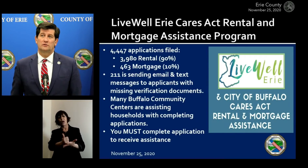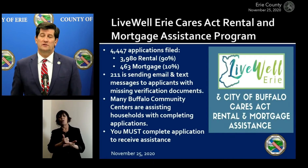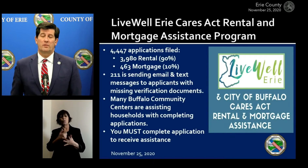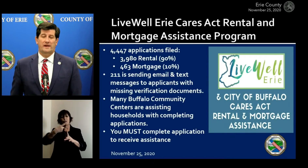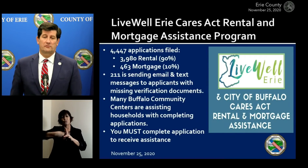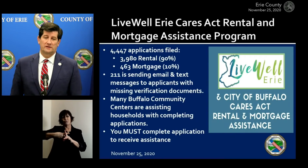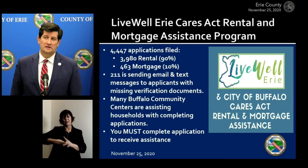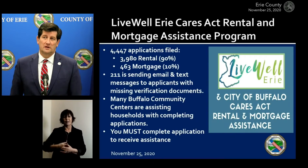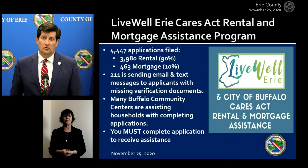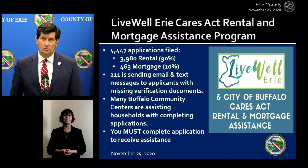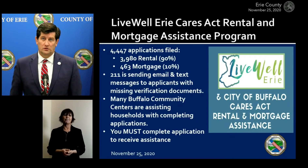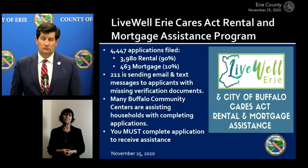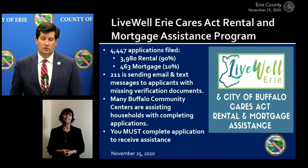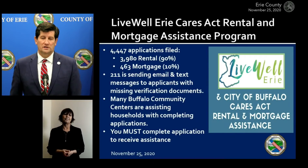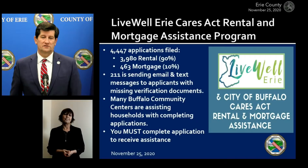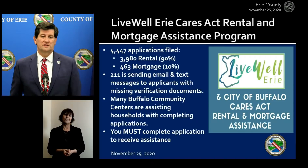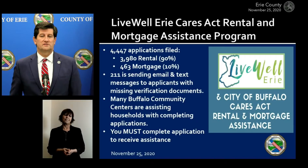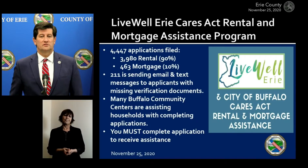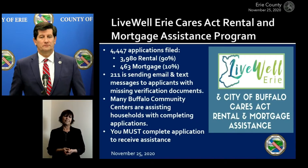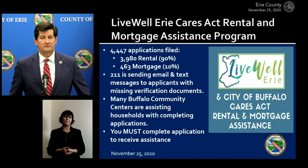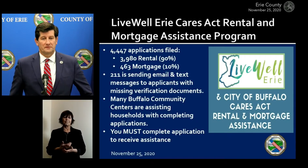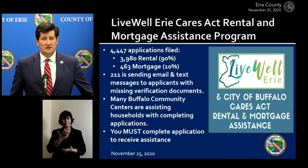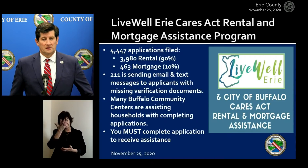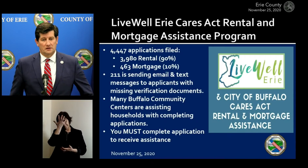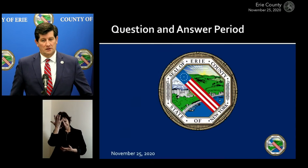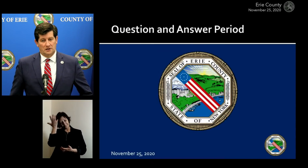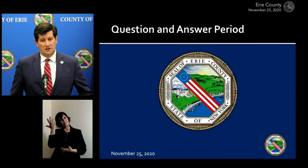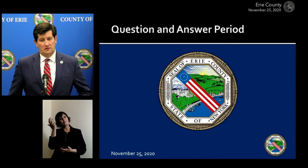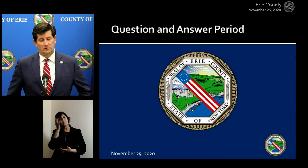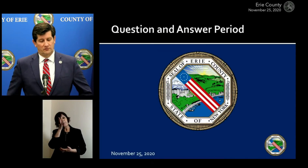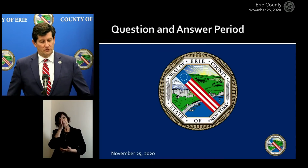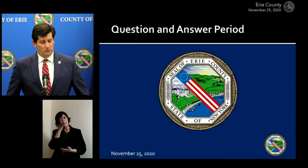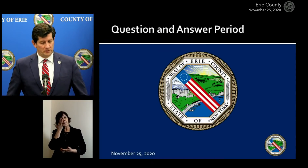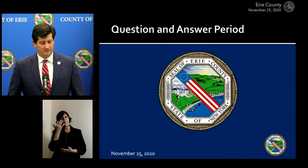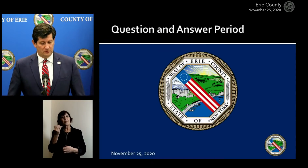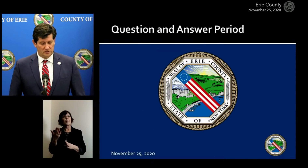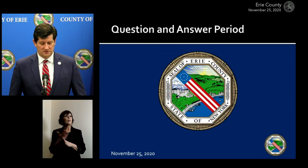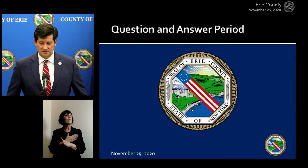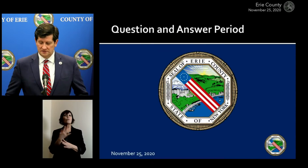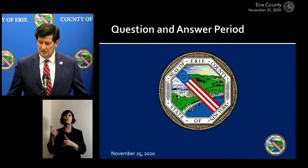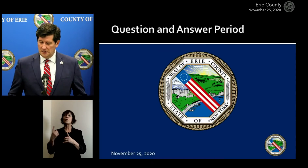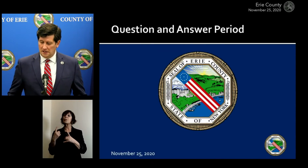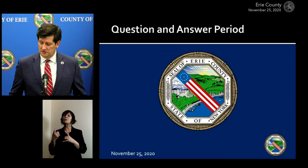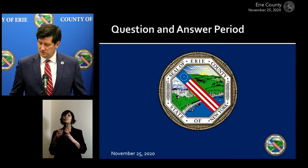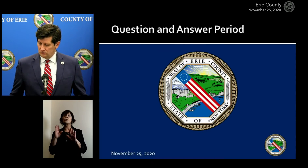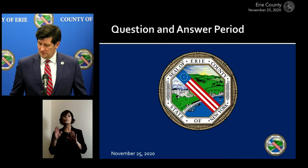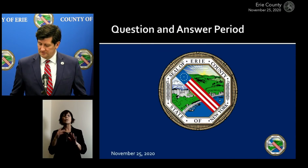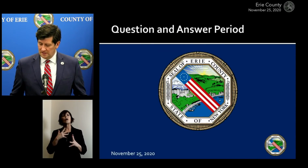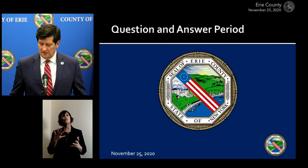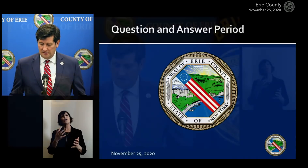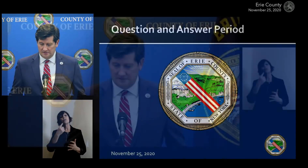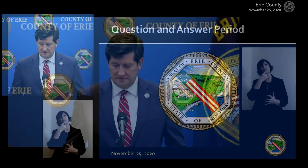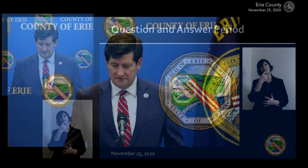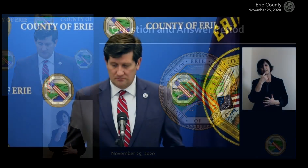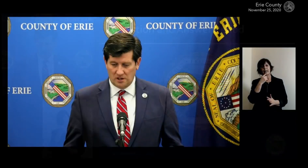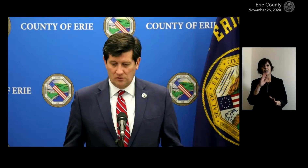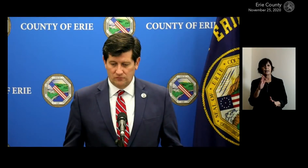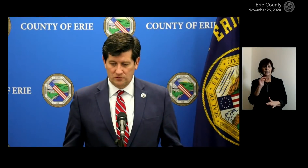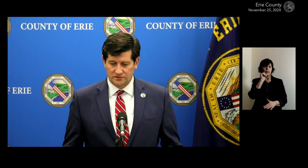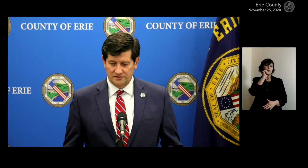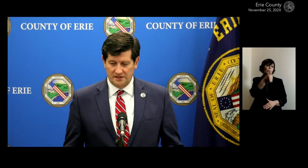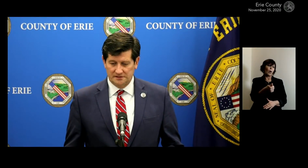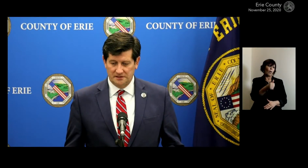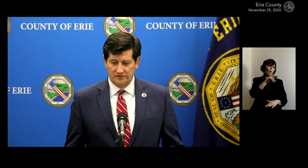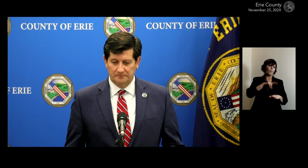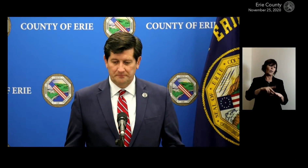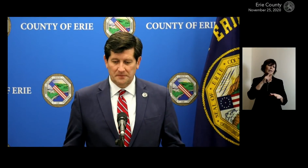associated with your back rent or mortgage that's due. Before we open up for questions, I just want to say that tomorrow, of course,